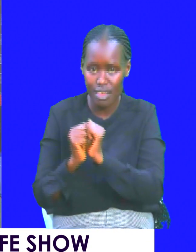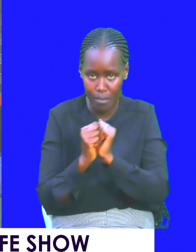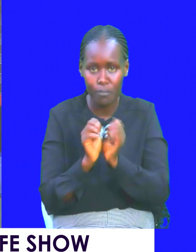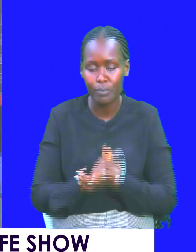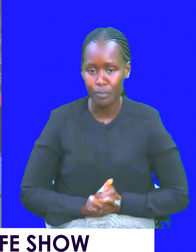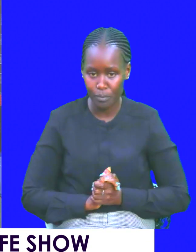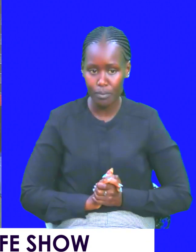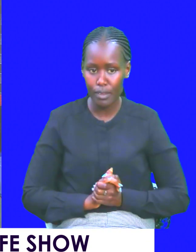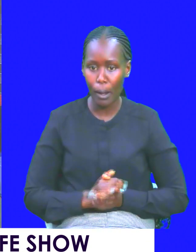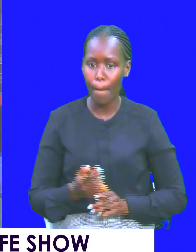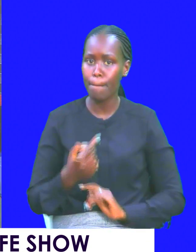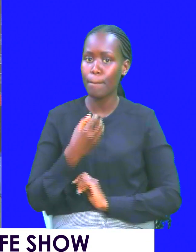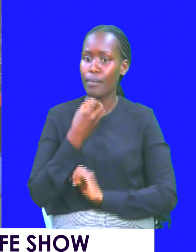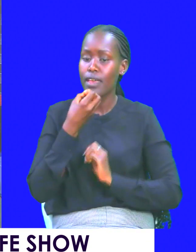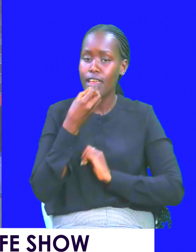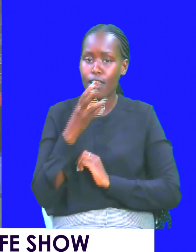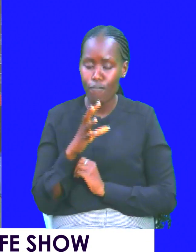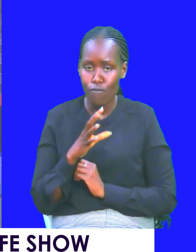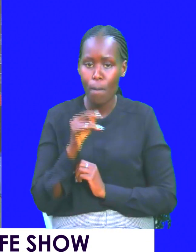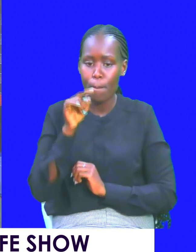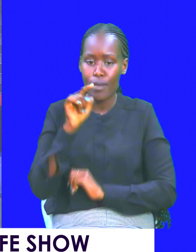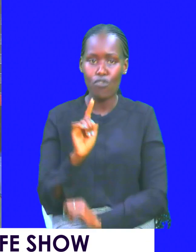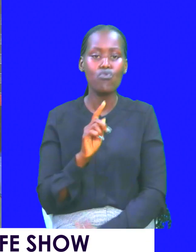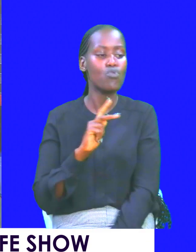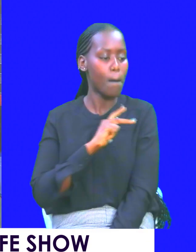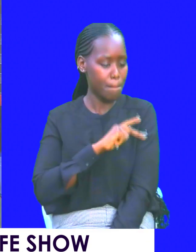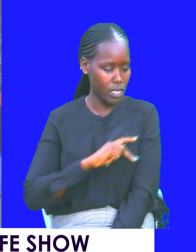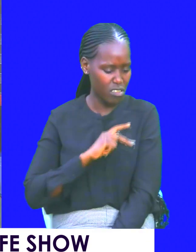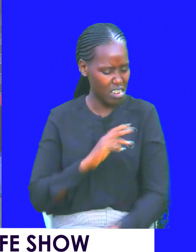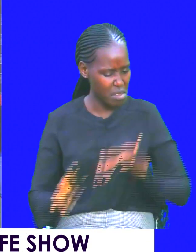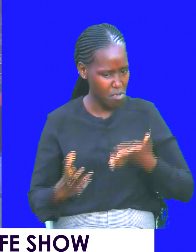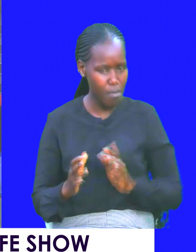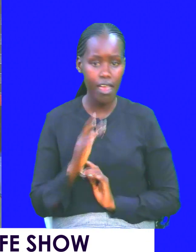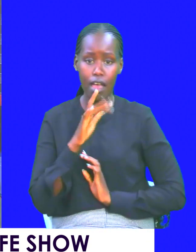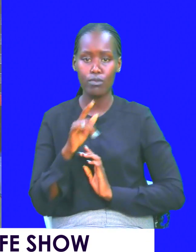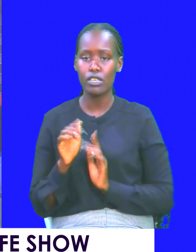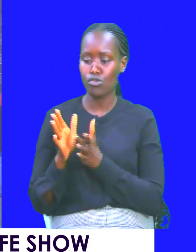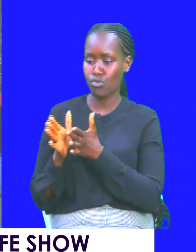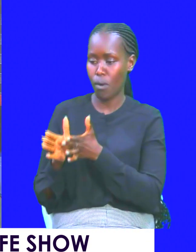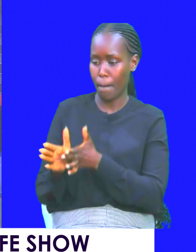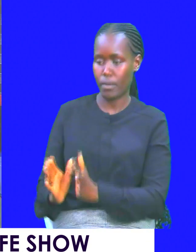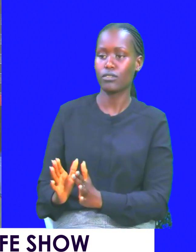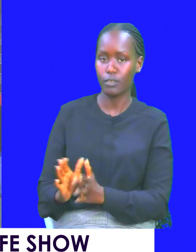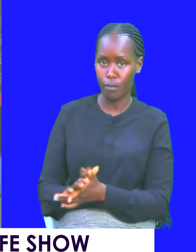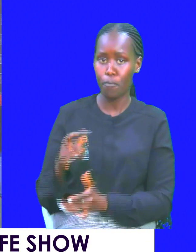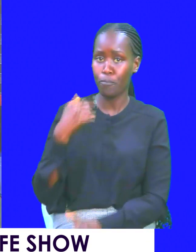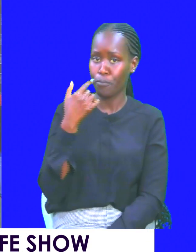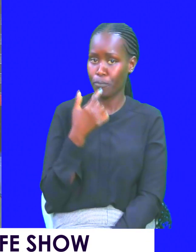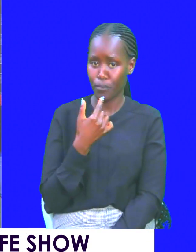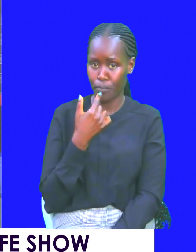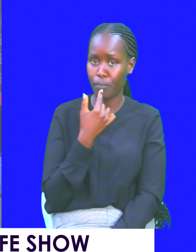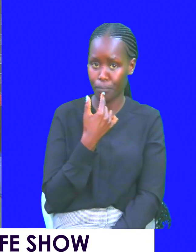So in forming your identity, maybe I'm speaking to somebody that is,